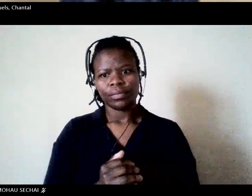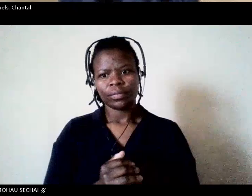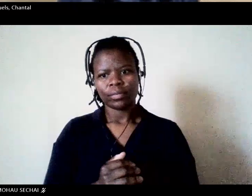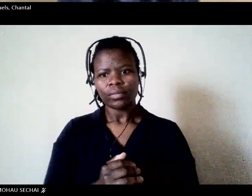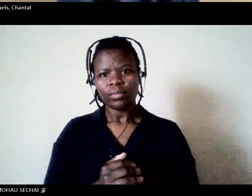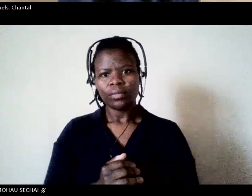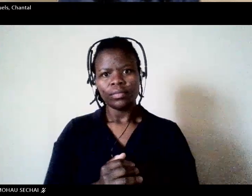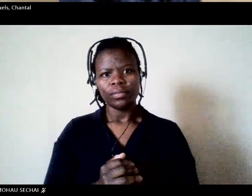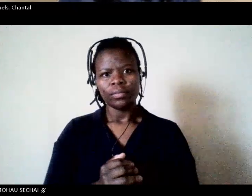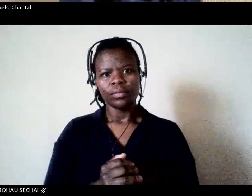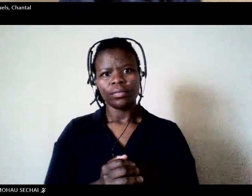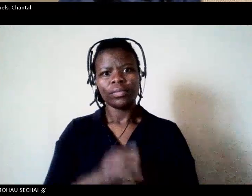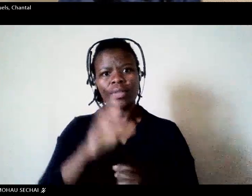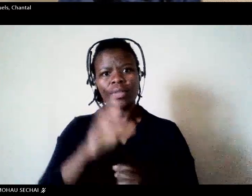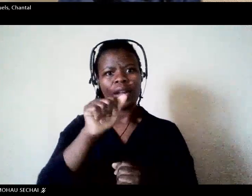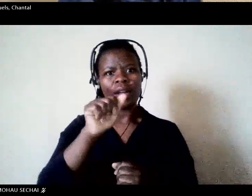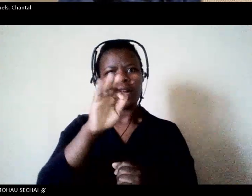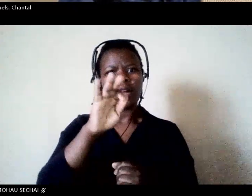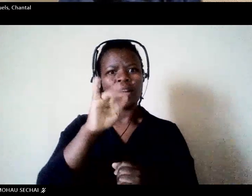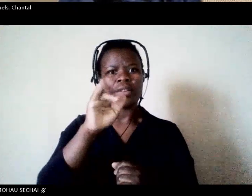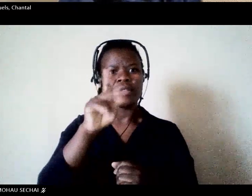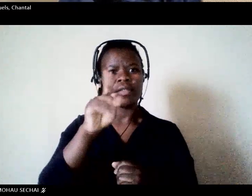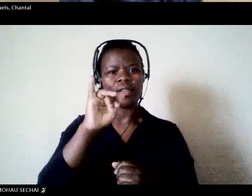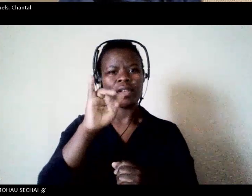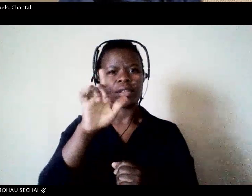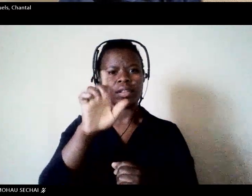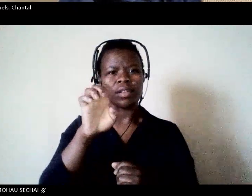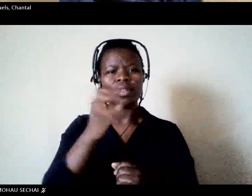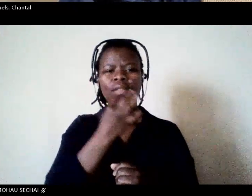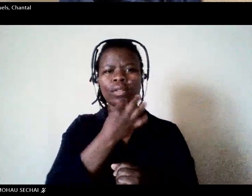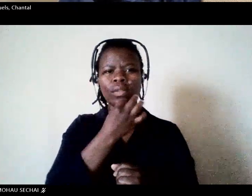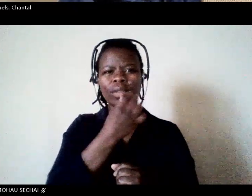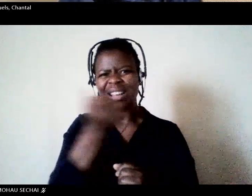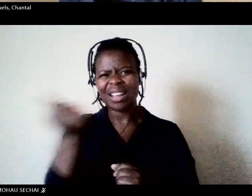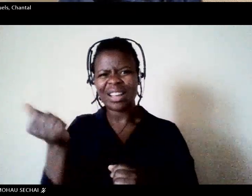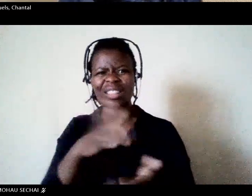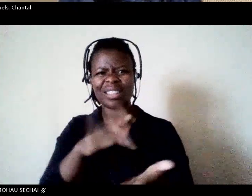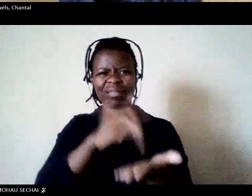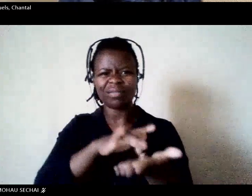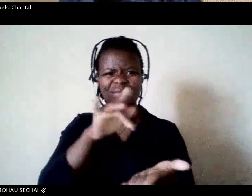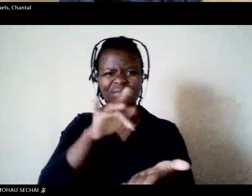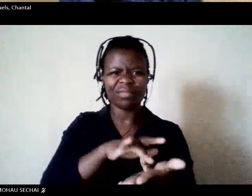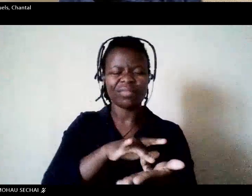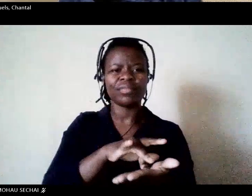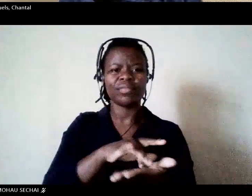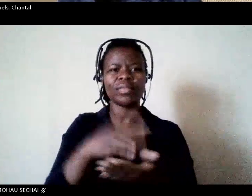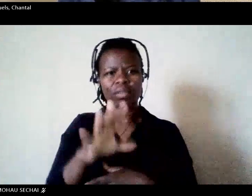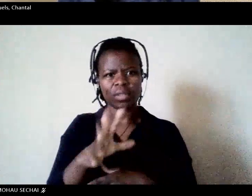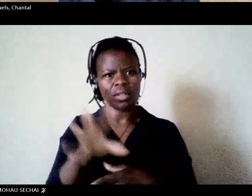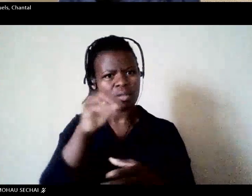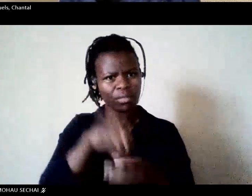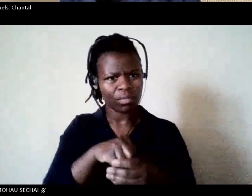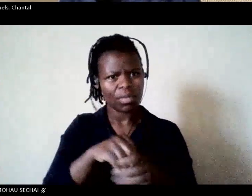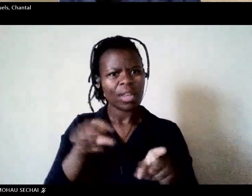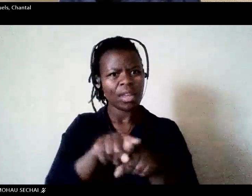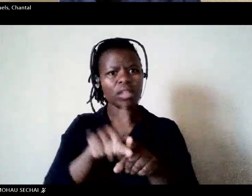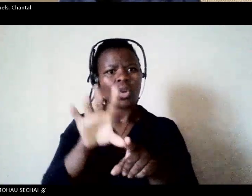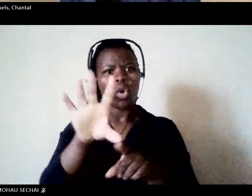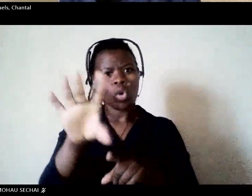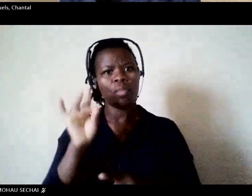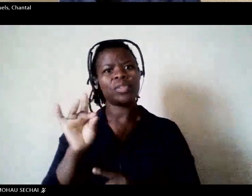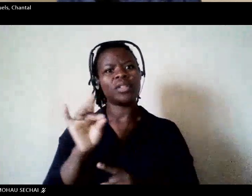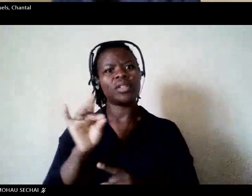says, that in some institutions, accommodation is still treated as optional or discretionary. According to the DSC